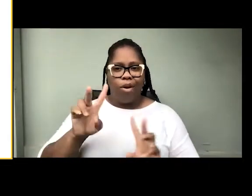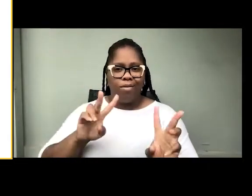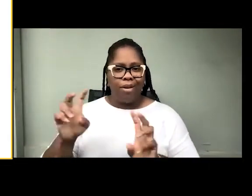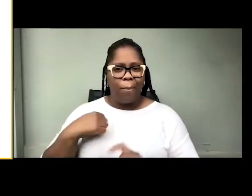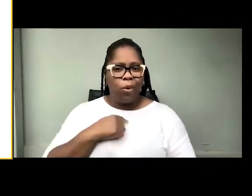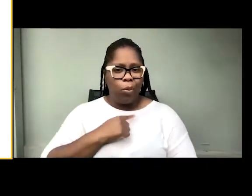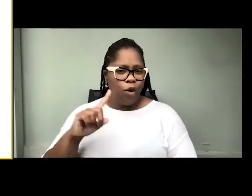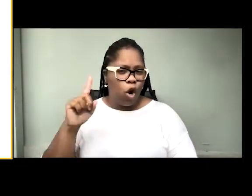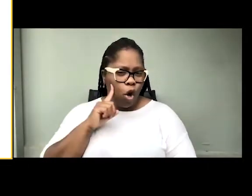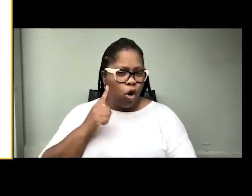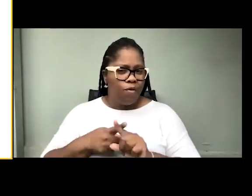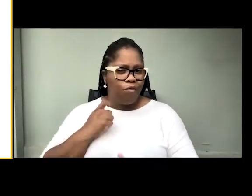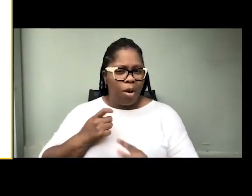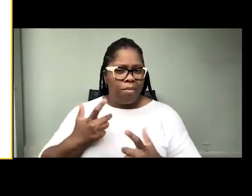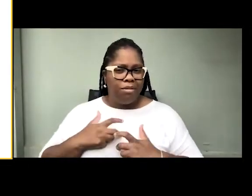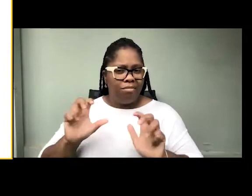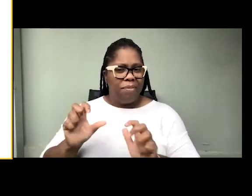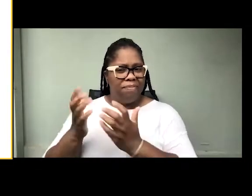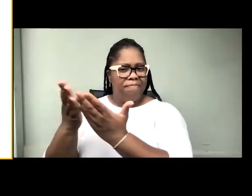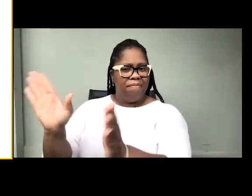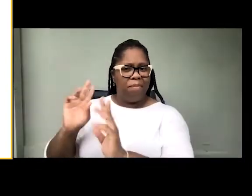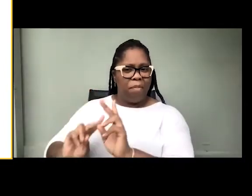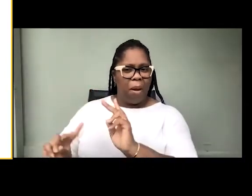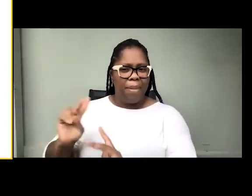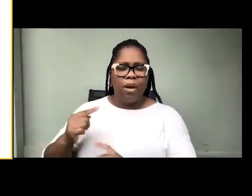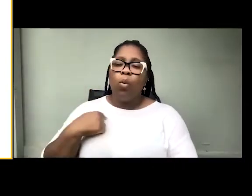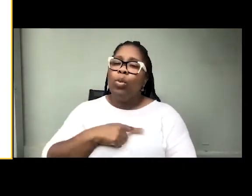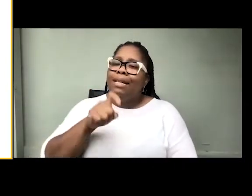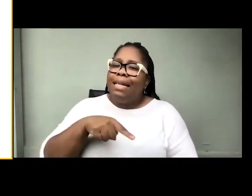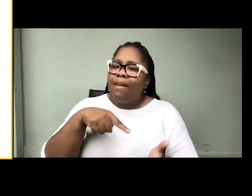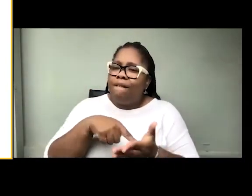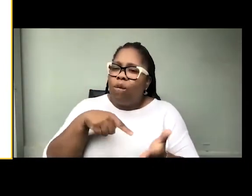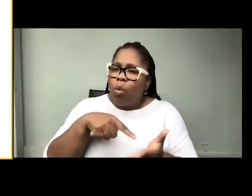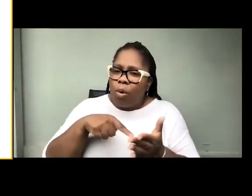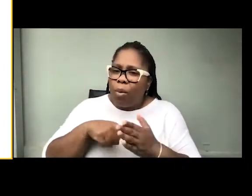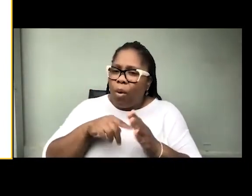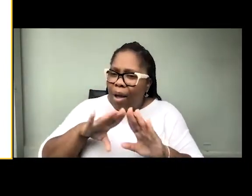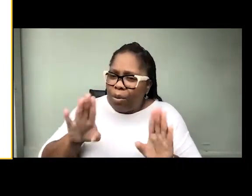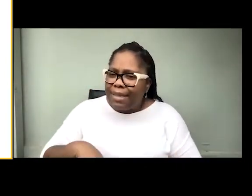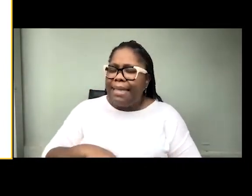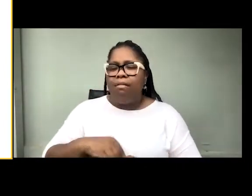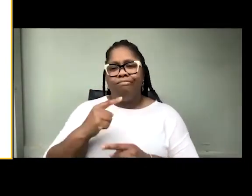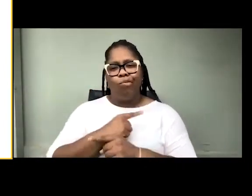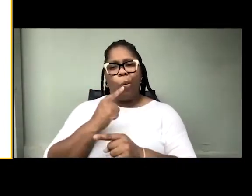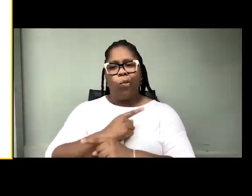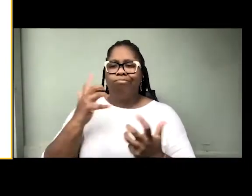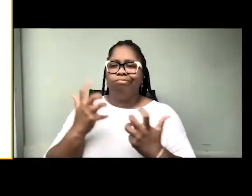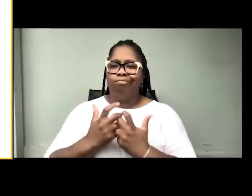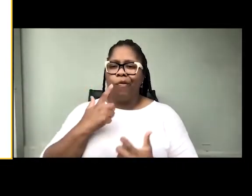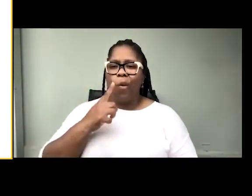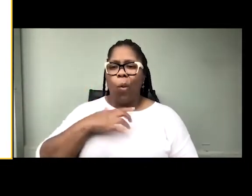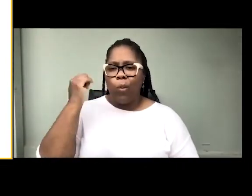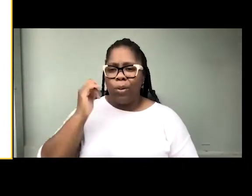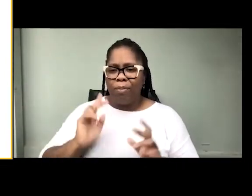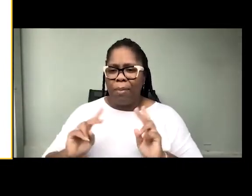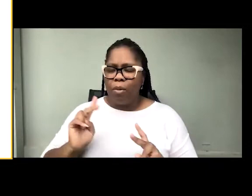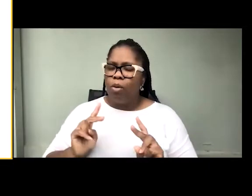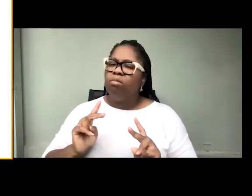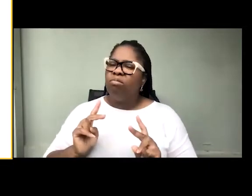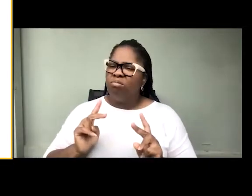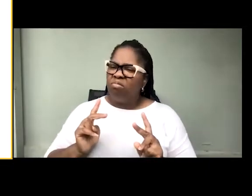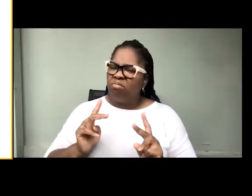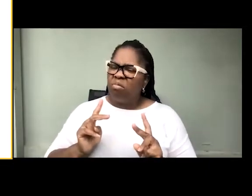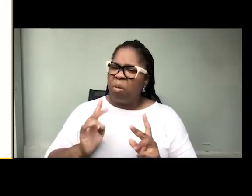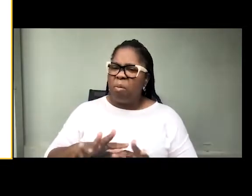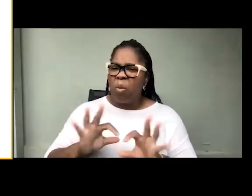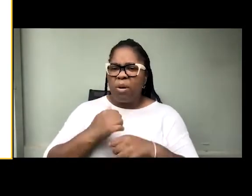from stakeholders in the public, is we need affordable housing and appropriate housing for older adults. We really want to ensure that